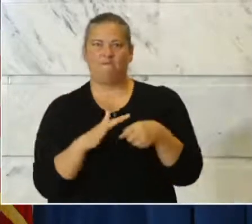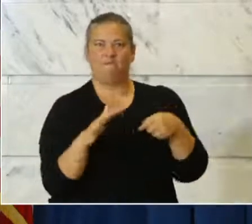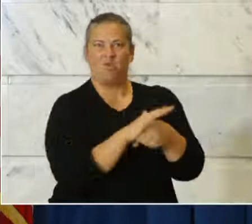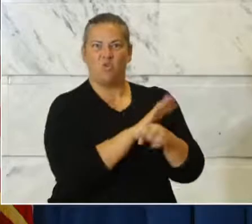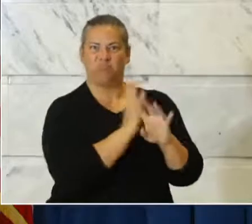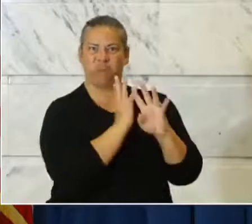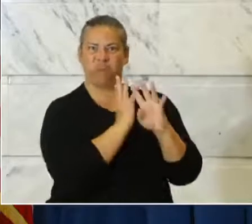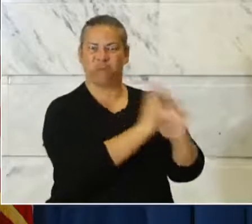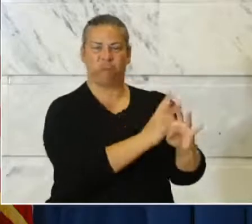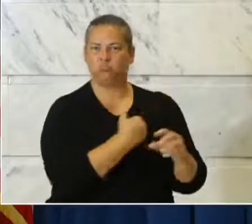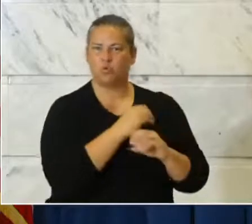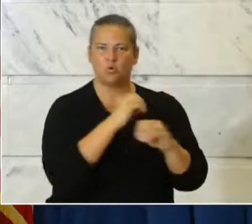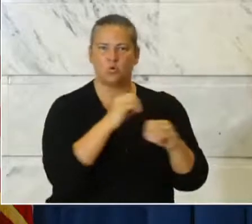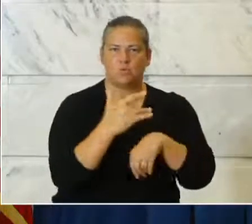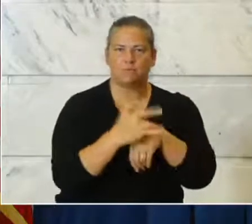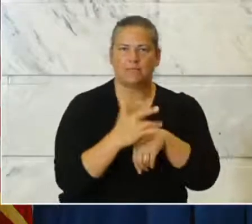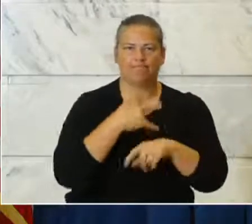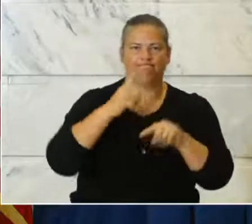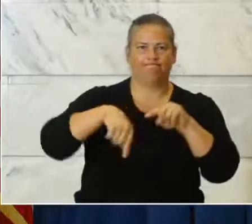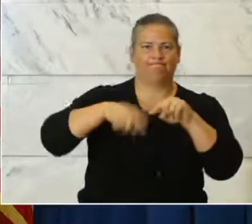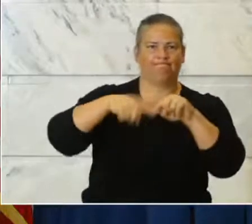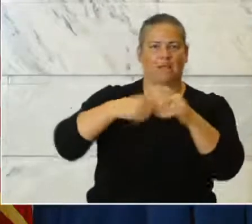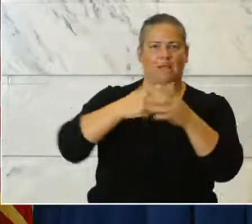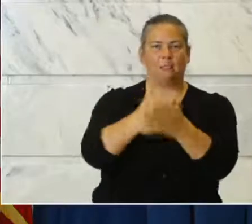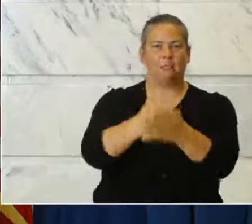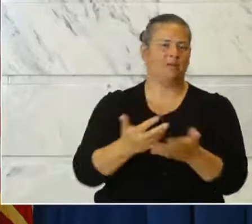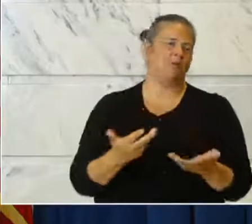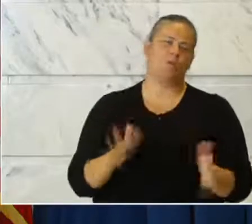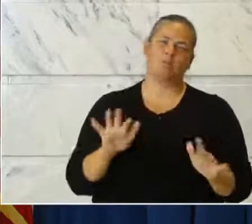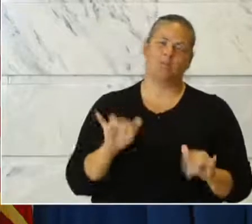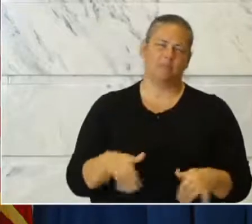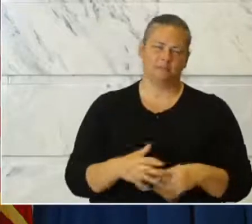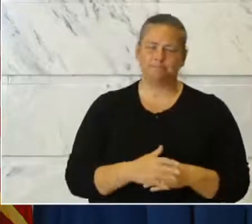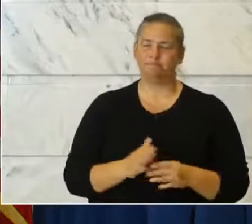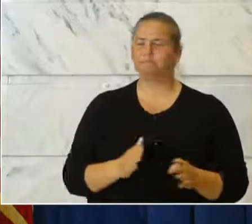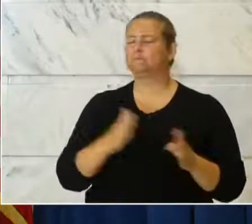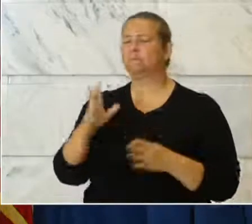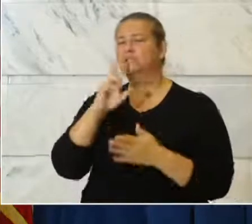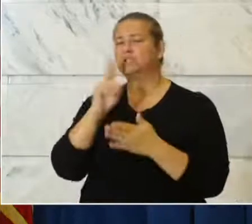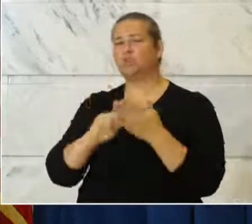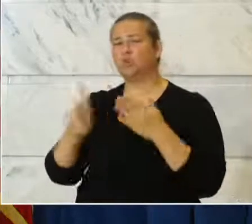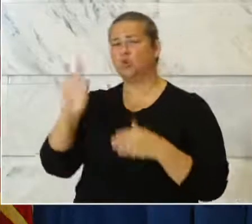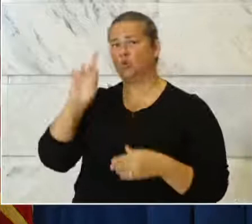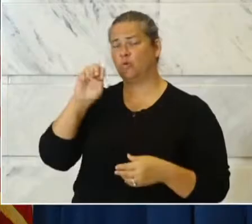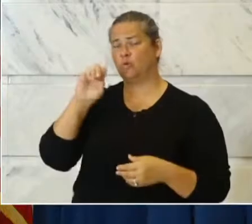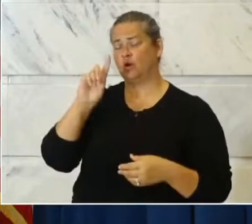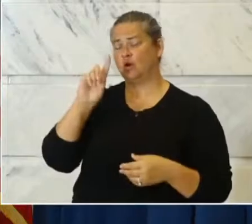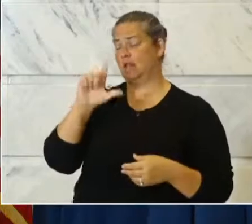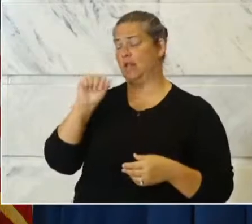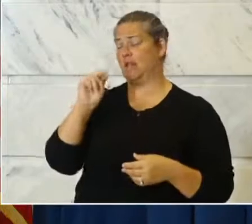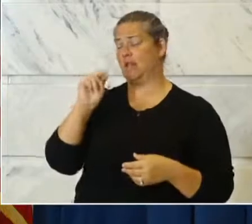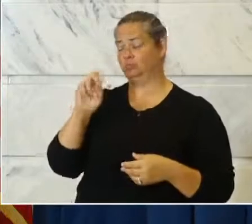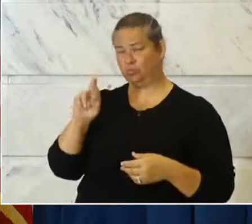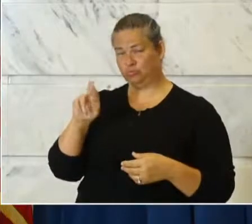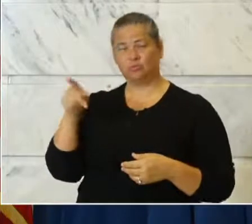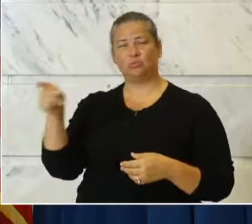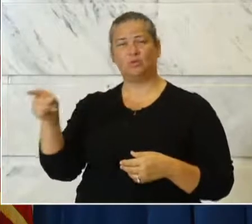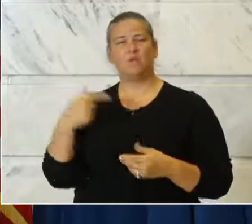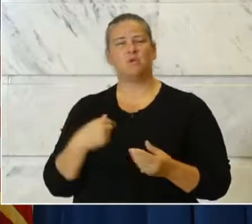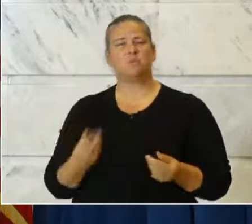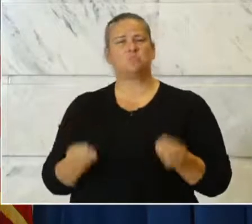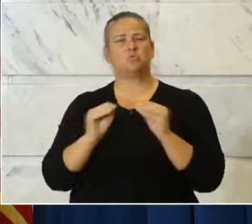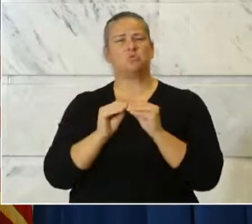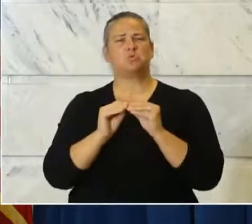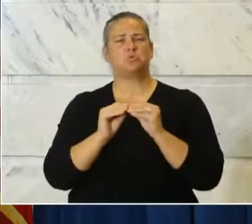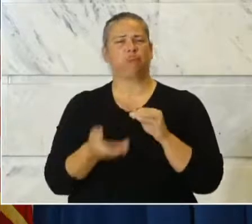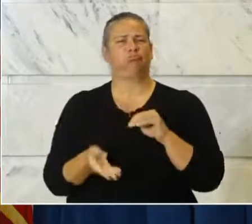thing, Secretary Friedlander and I signed today an order to add to our efforts to try to make it easier for people to get tests. So this